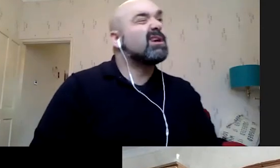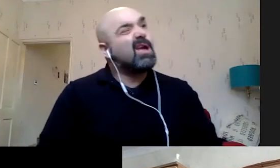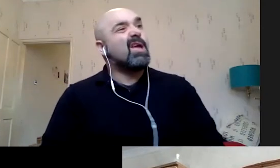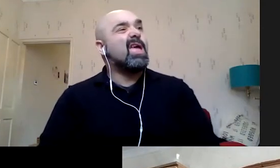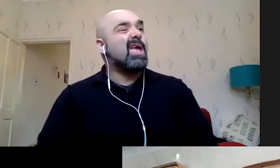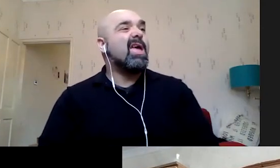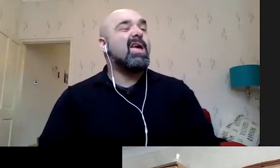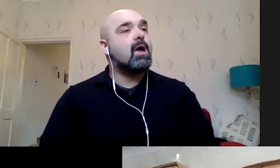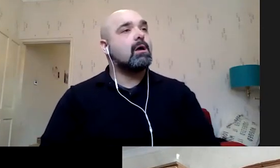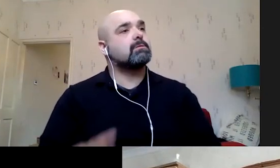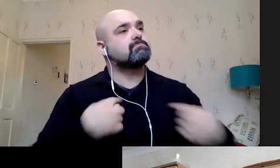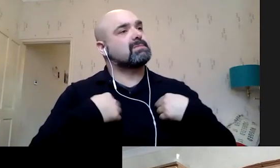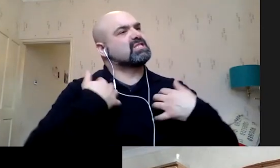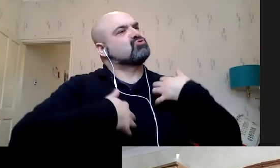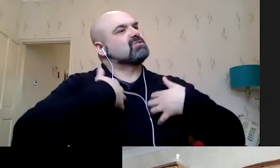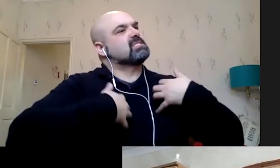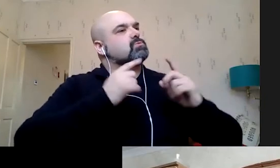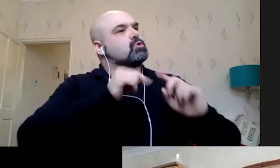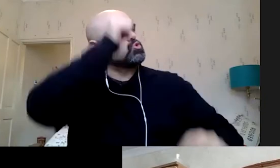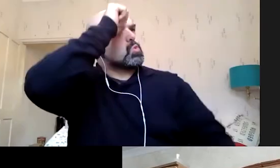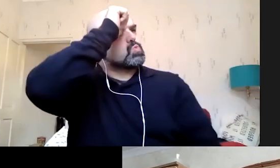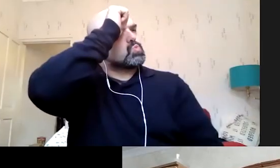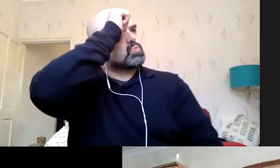as I say, I'm just quite interested to know